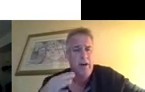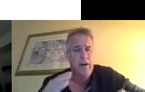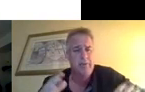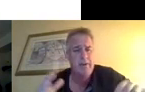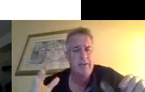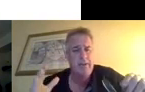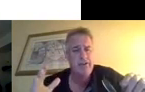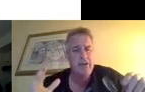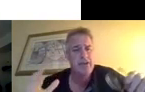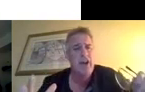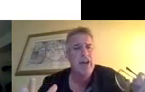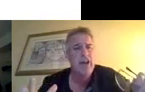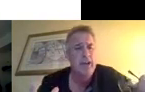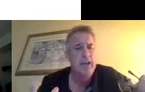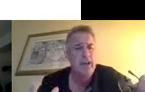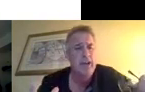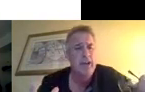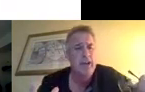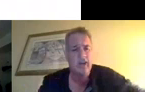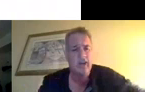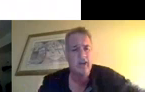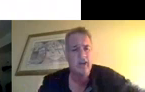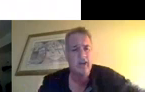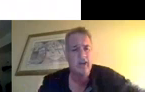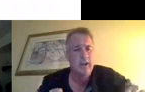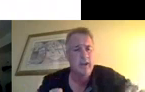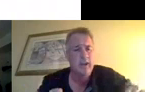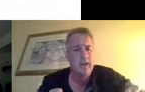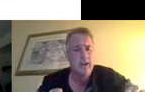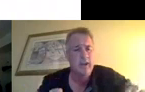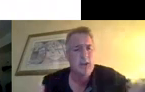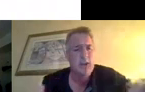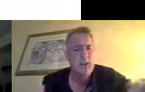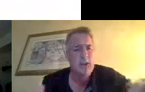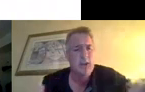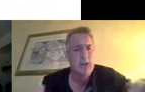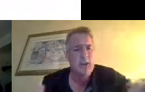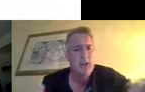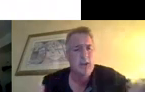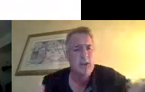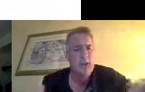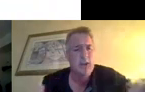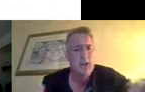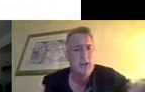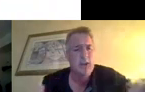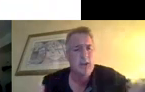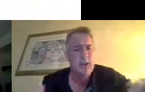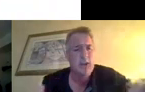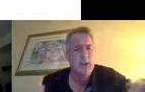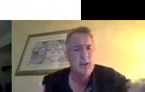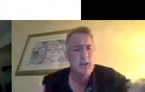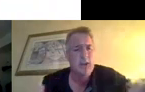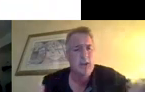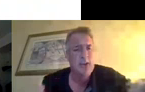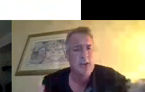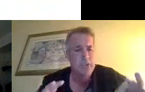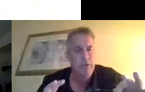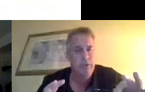at, these consolidations you've heard, taking a bunch of different pieces of property and then